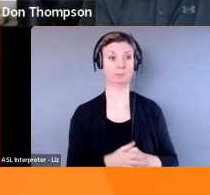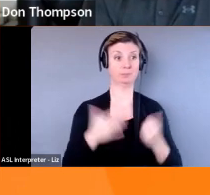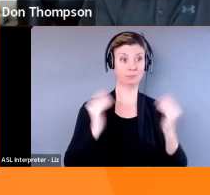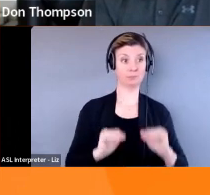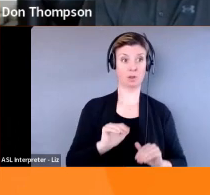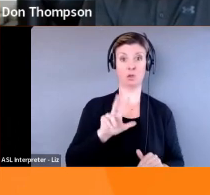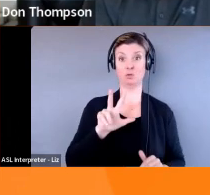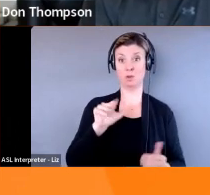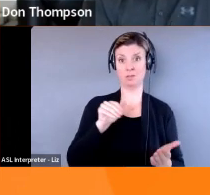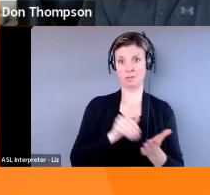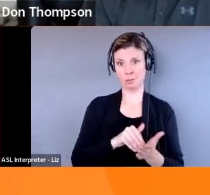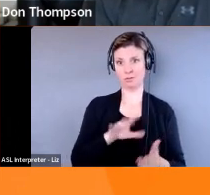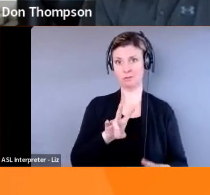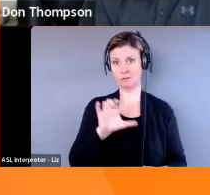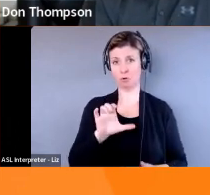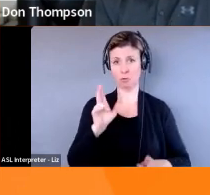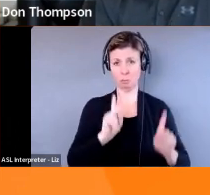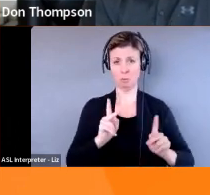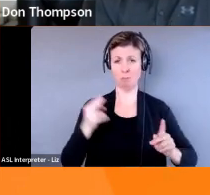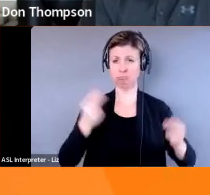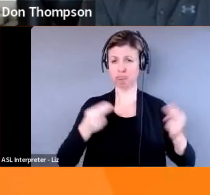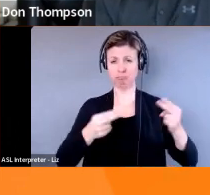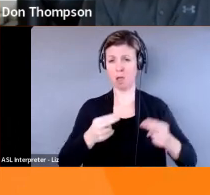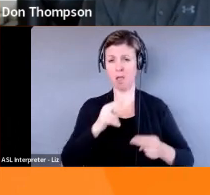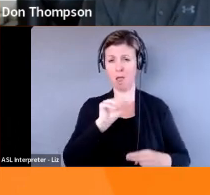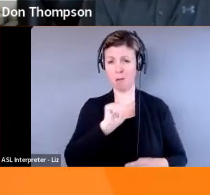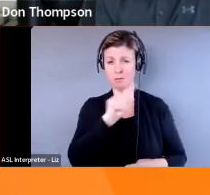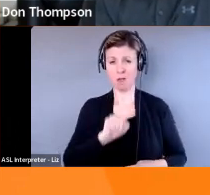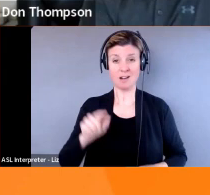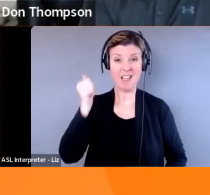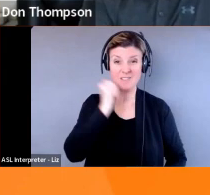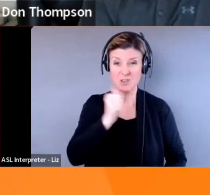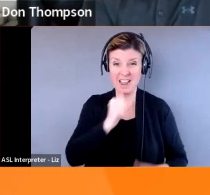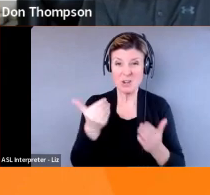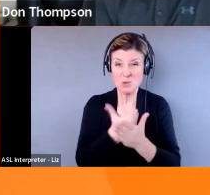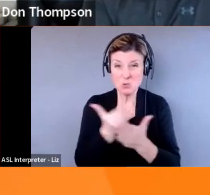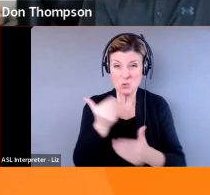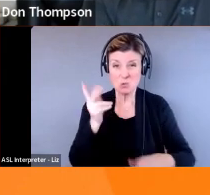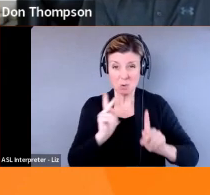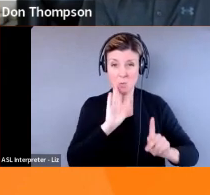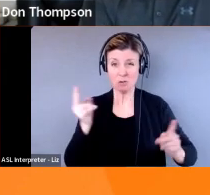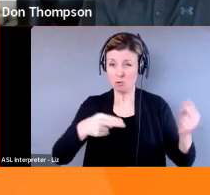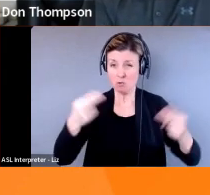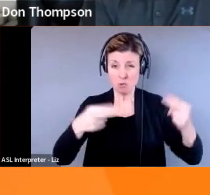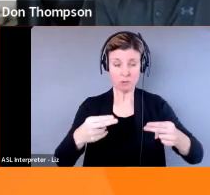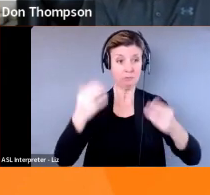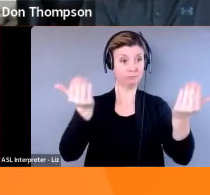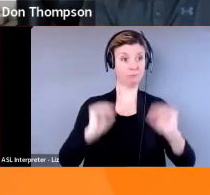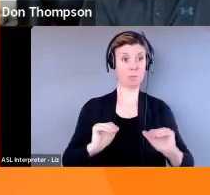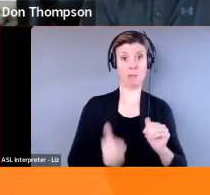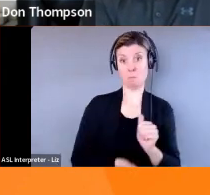And so it's still a very popular platform to be on. Most Amazon sellers are bootstrappers, where they